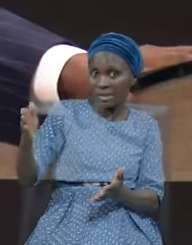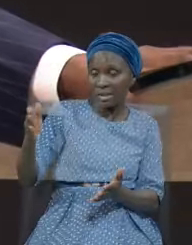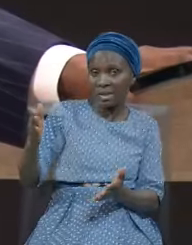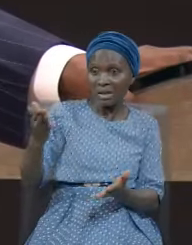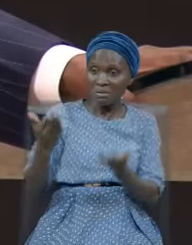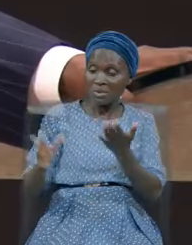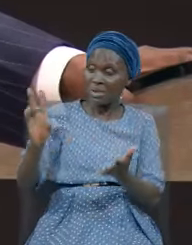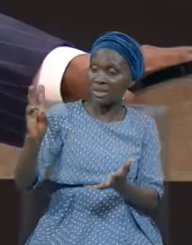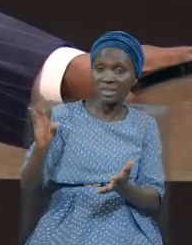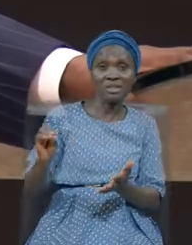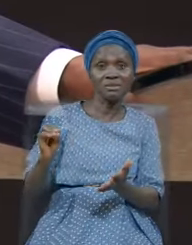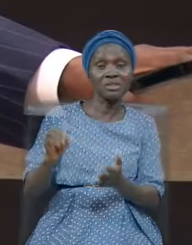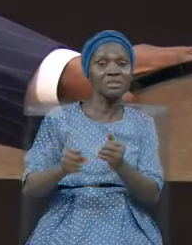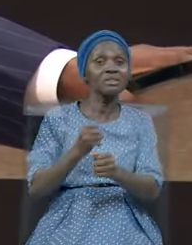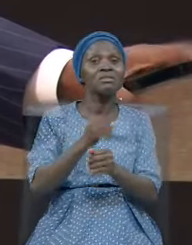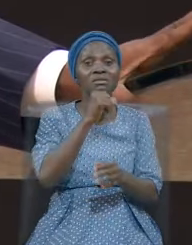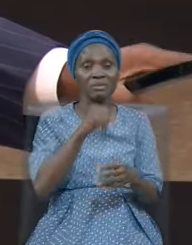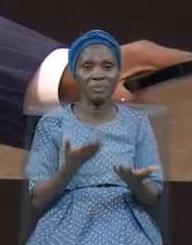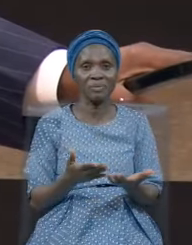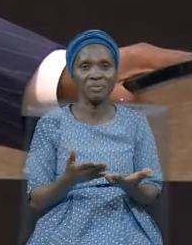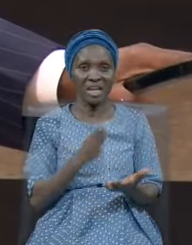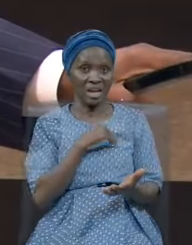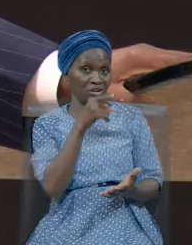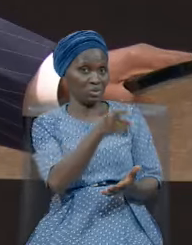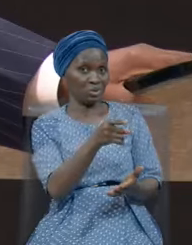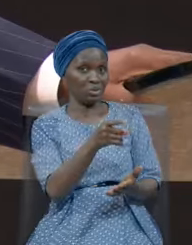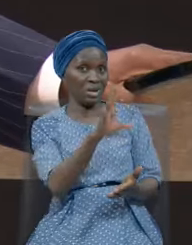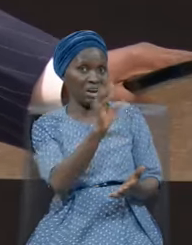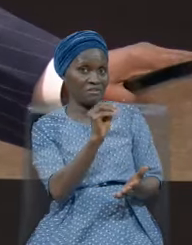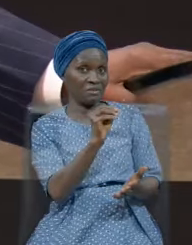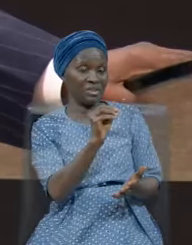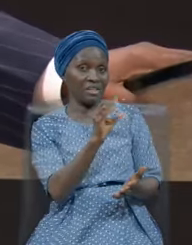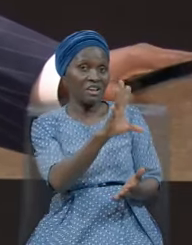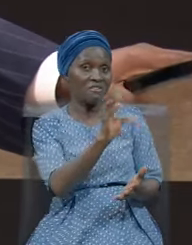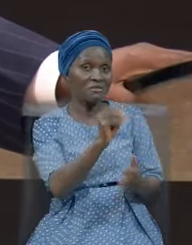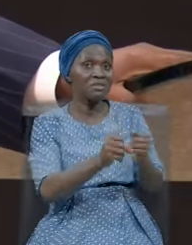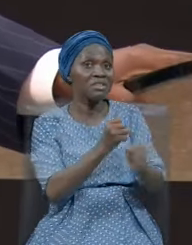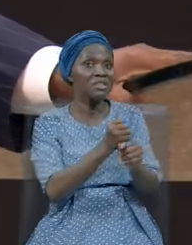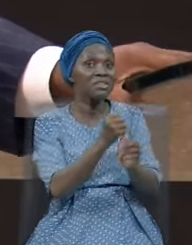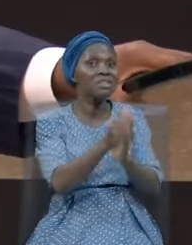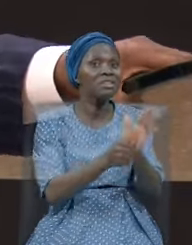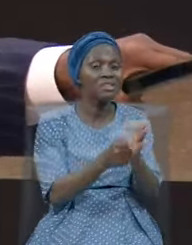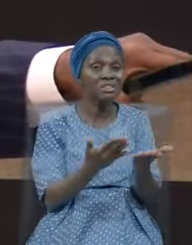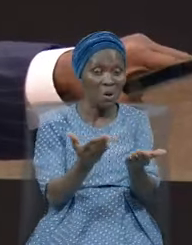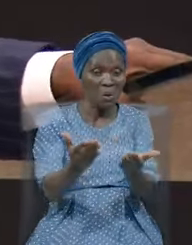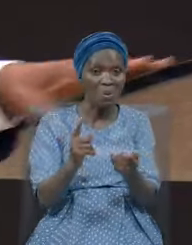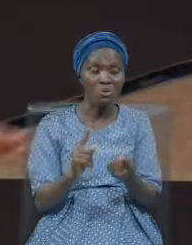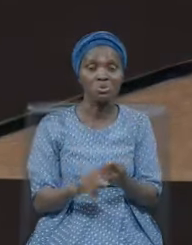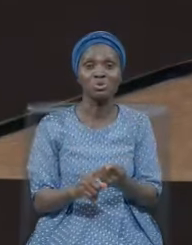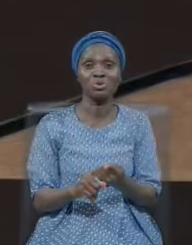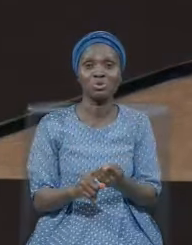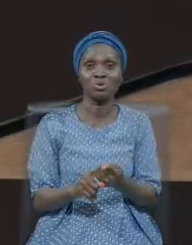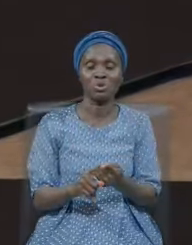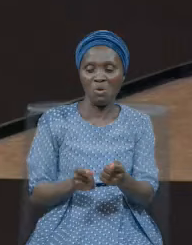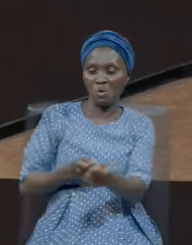to handle the 70-year-old papa or 70-year-old mama like a